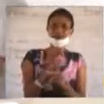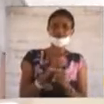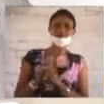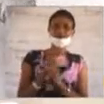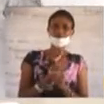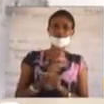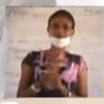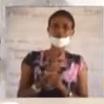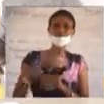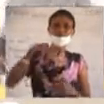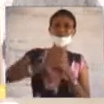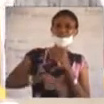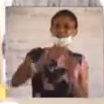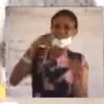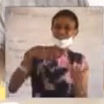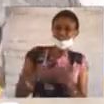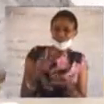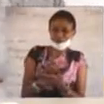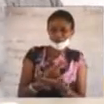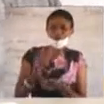group influence.